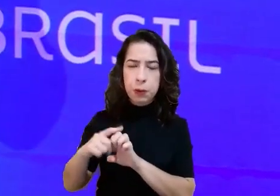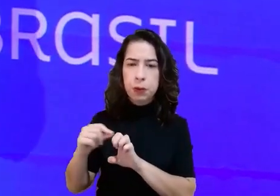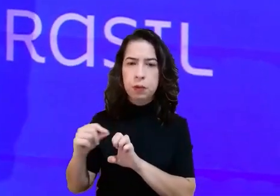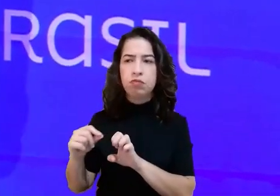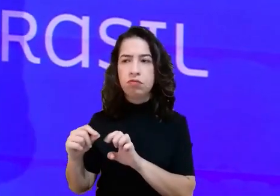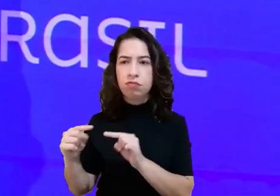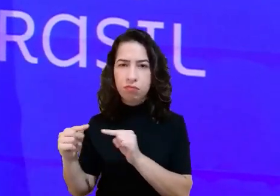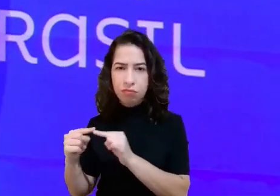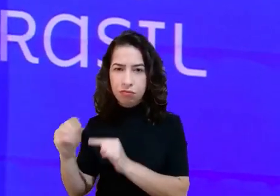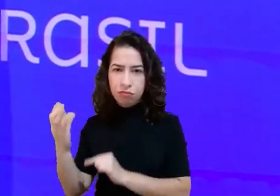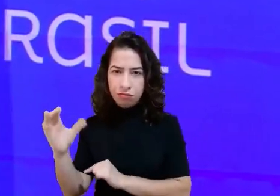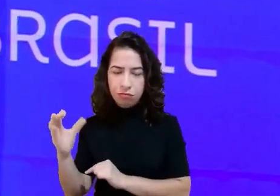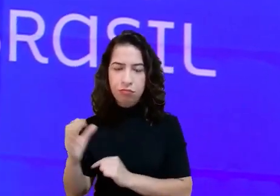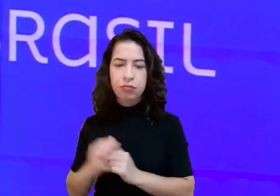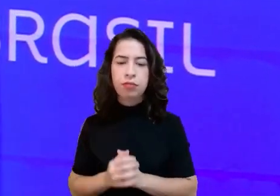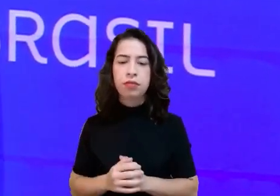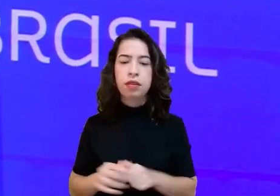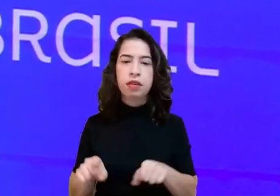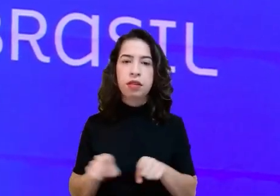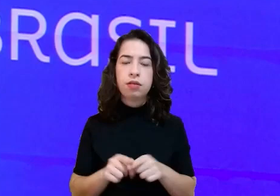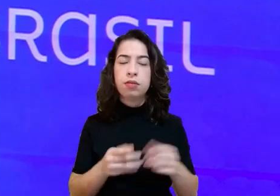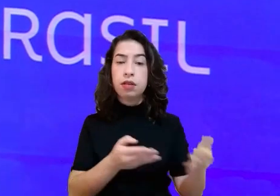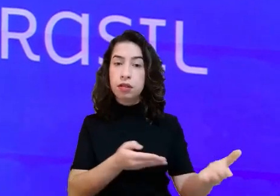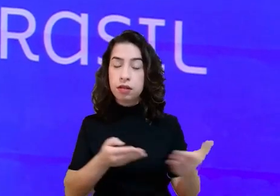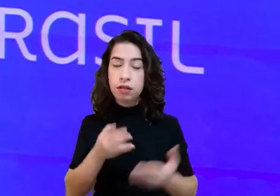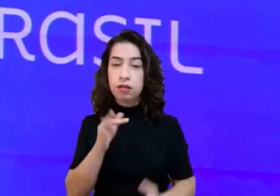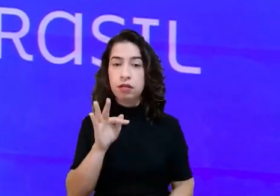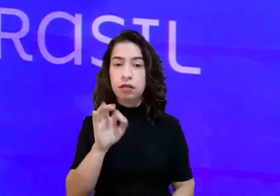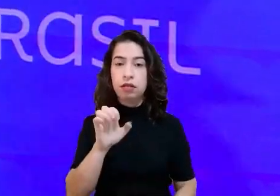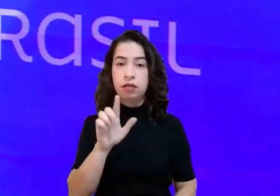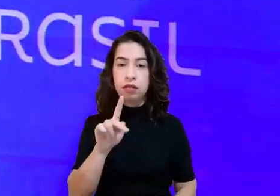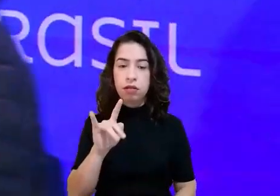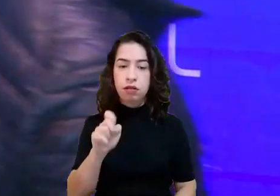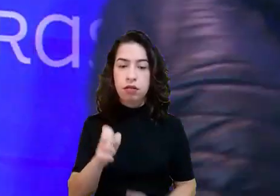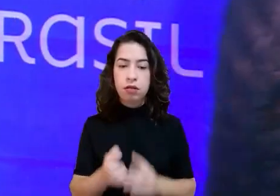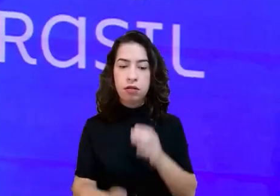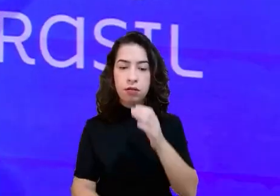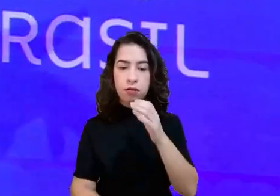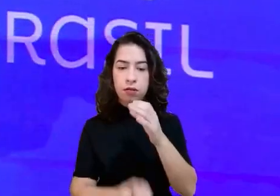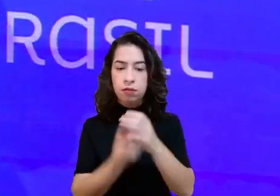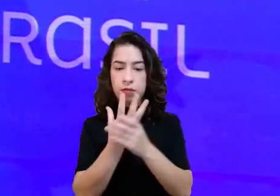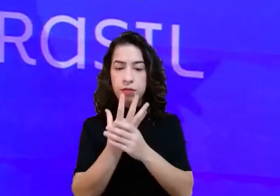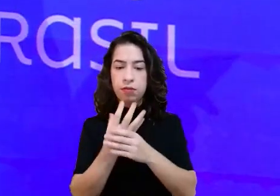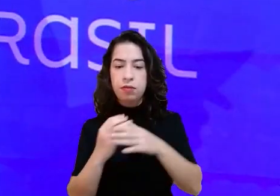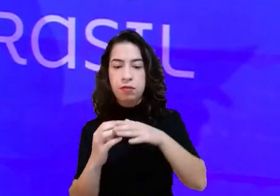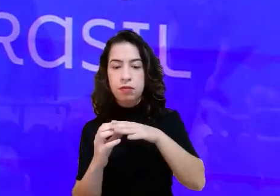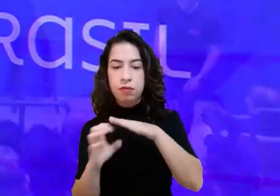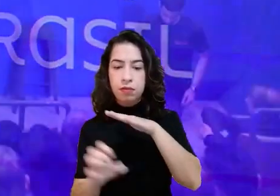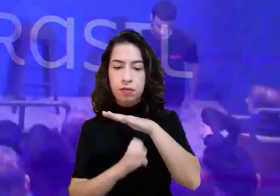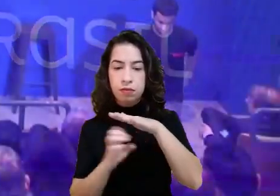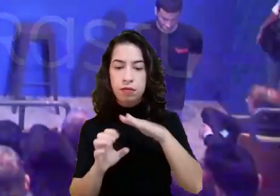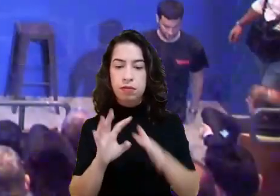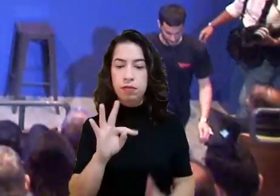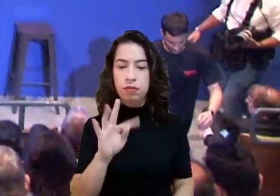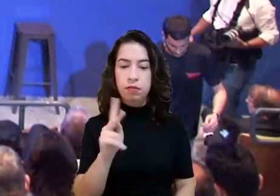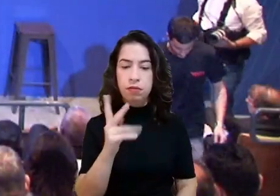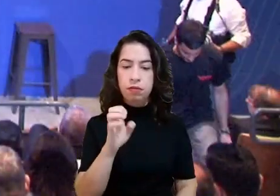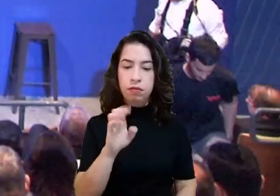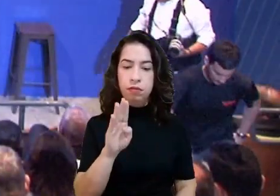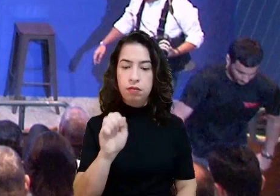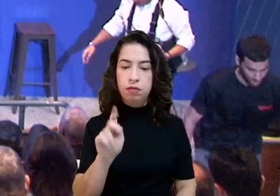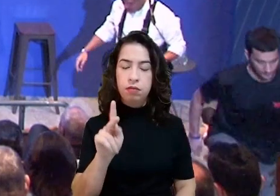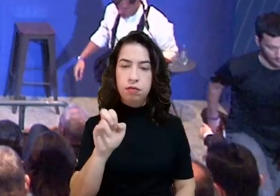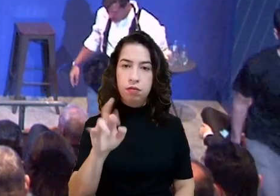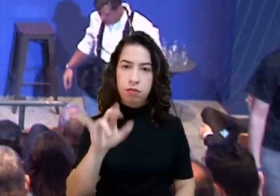base solutions. We are also going to have Felipe Novaes, the founder and director of Debater, the Bakery